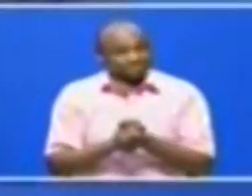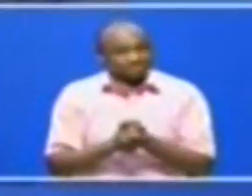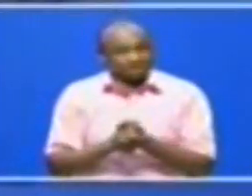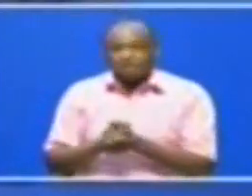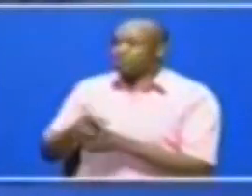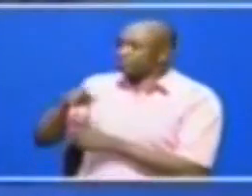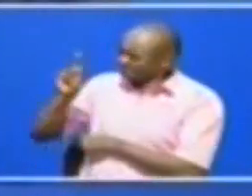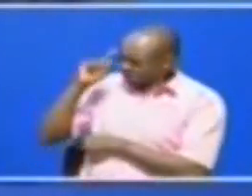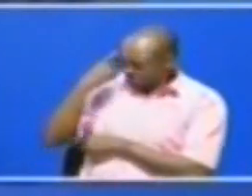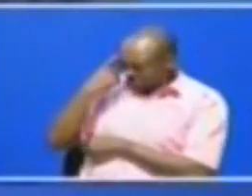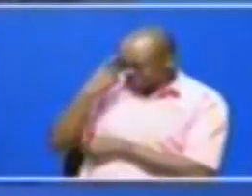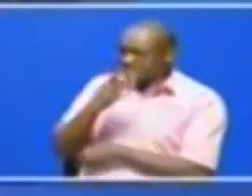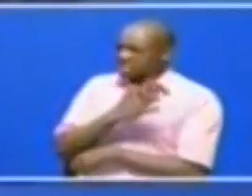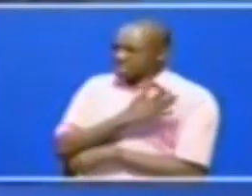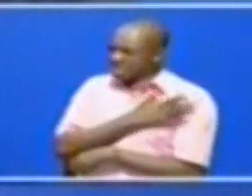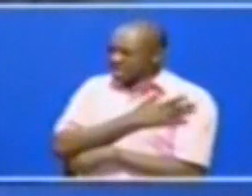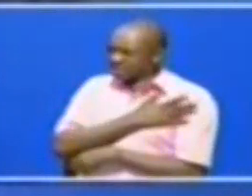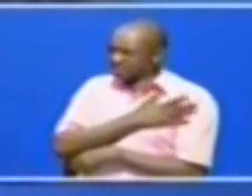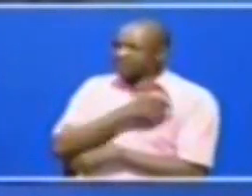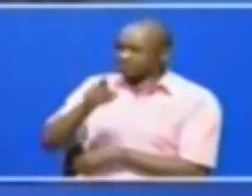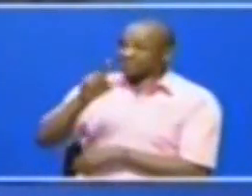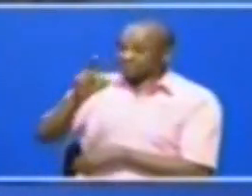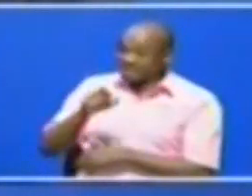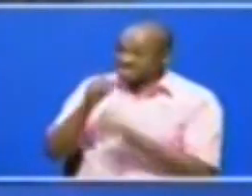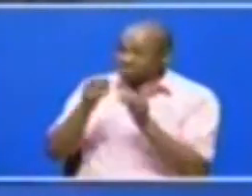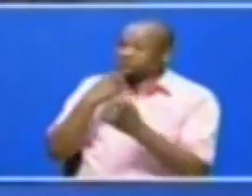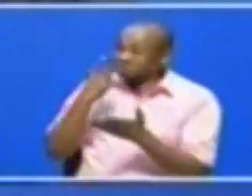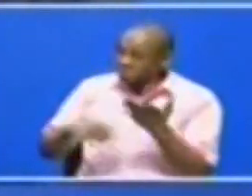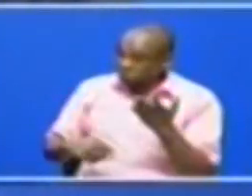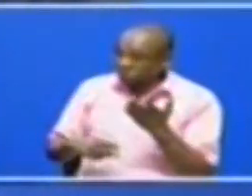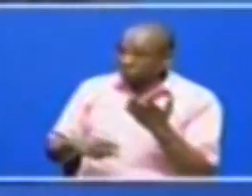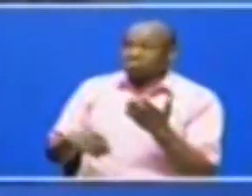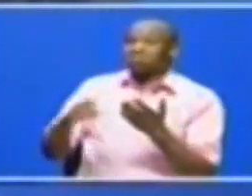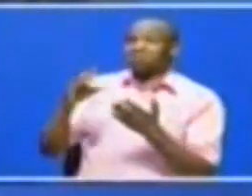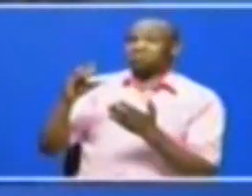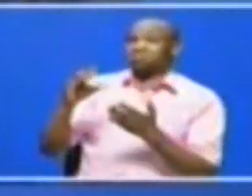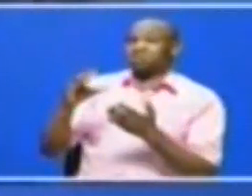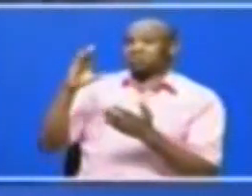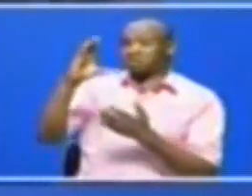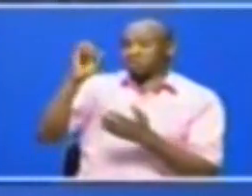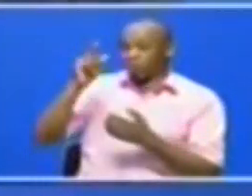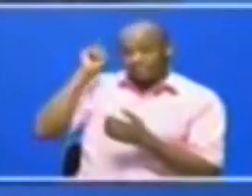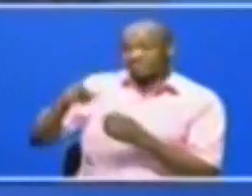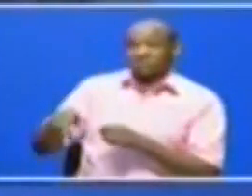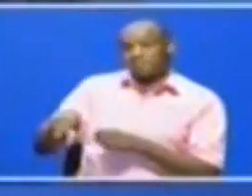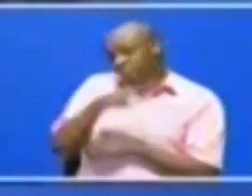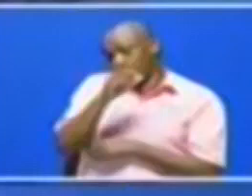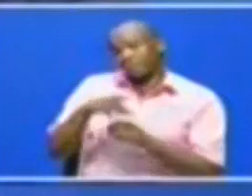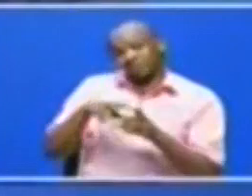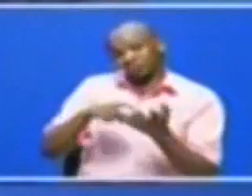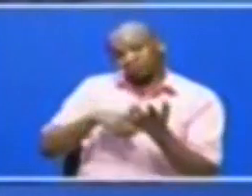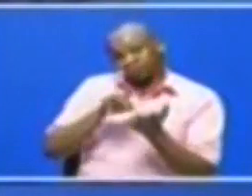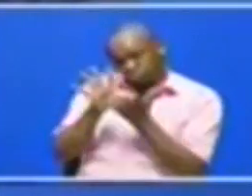think NASA's these fresh demands they're bringing up by zeroing in on Ezra Chiloba, do you think they've realized that it's